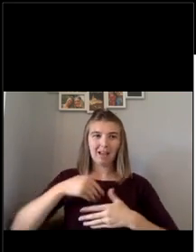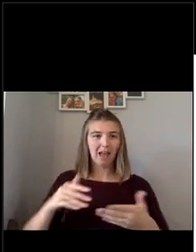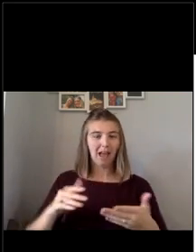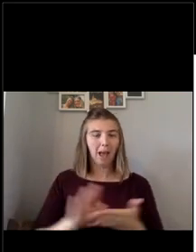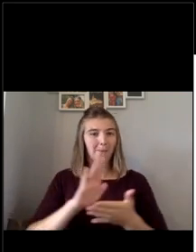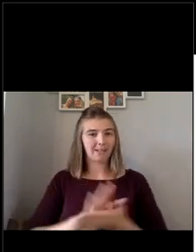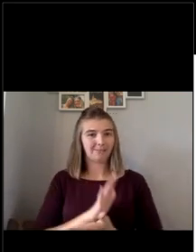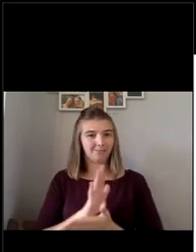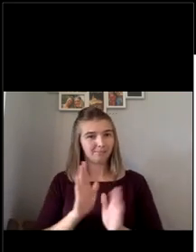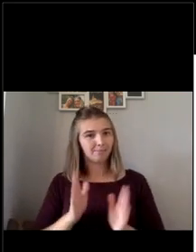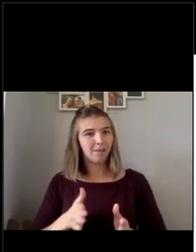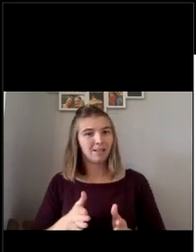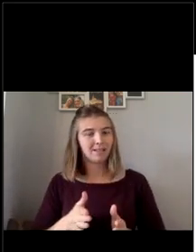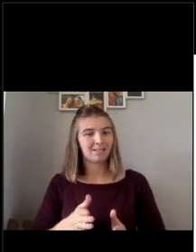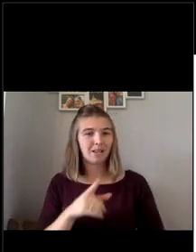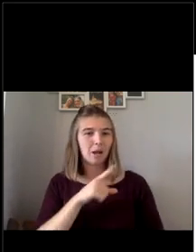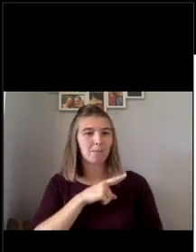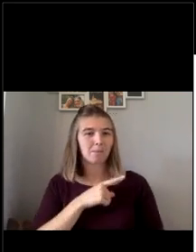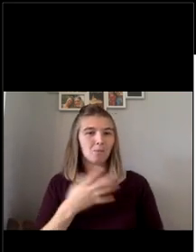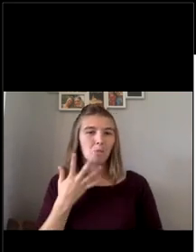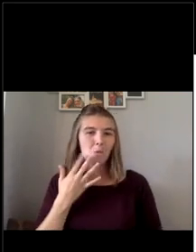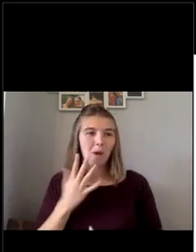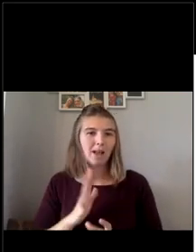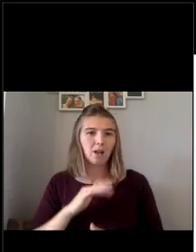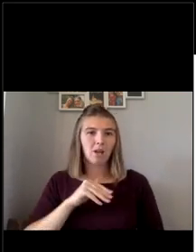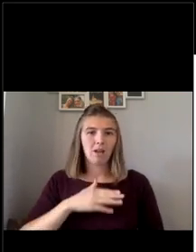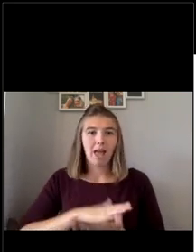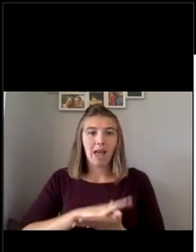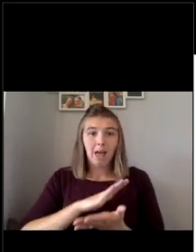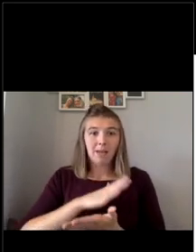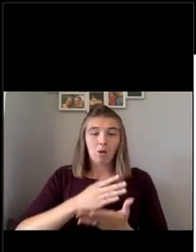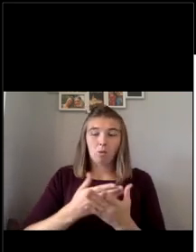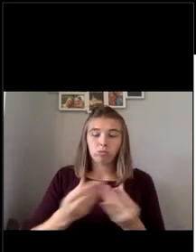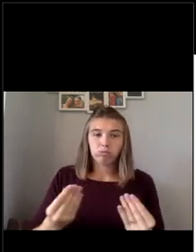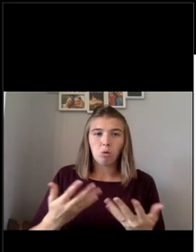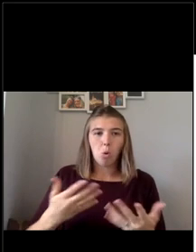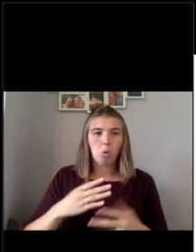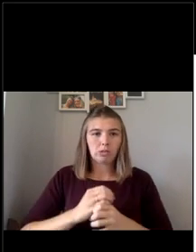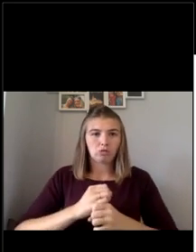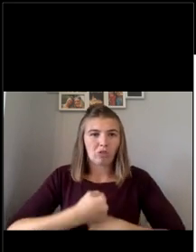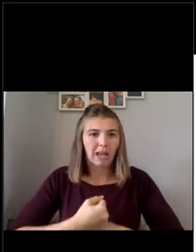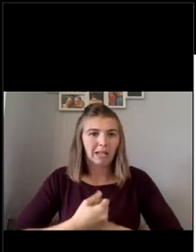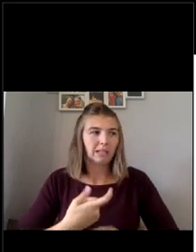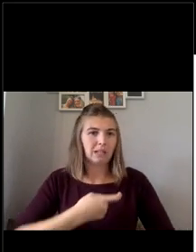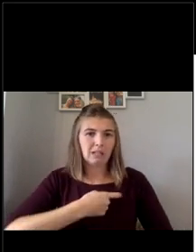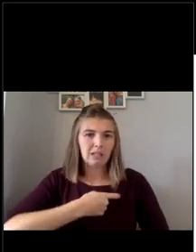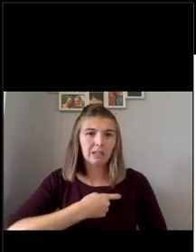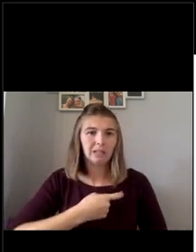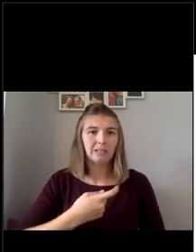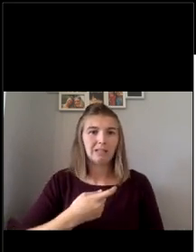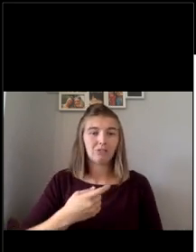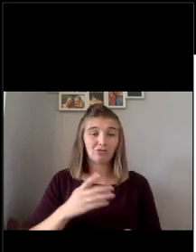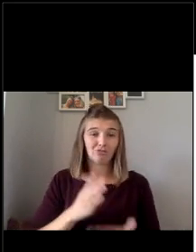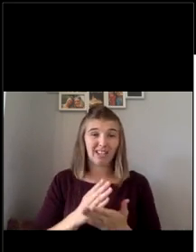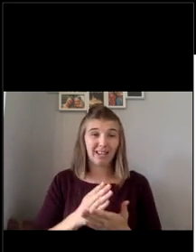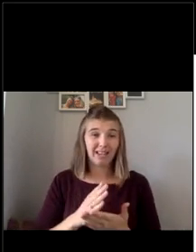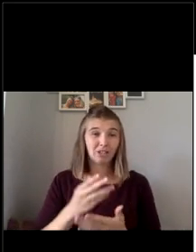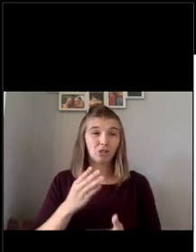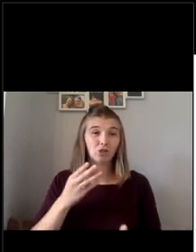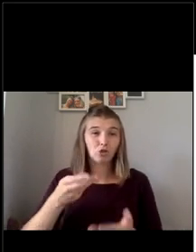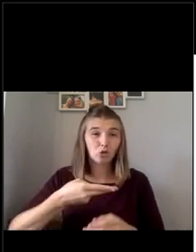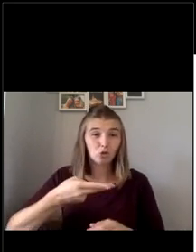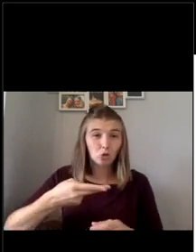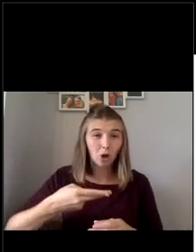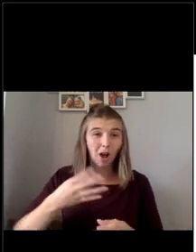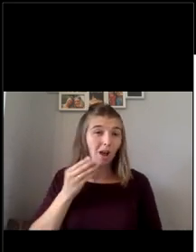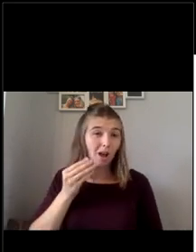you're stressed or when you're anxious, the sugar levels can be all over the place, which makes me feel sick. And that causes